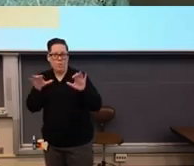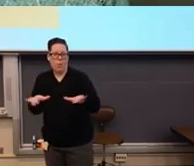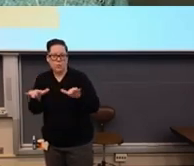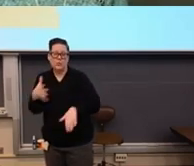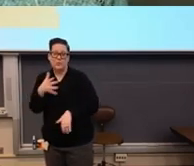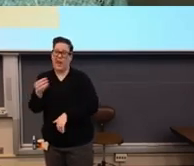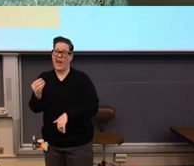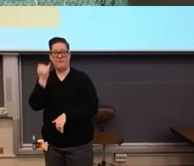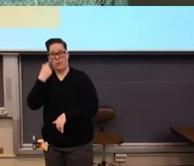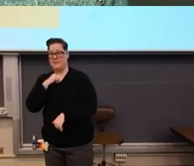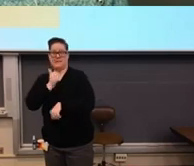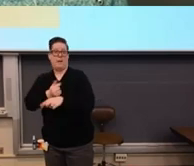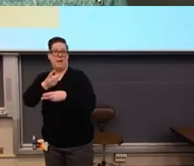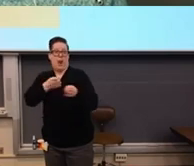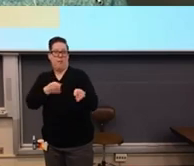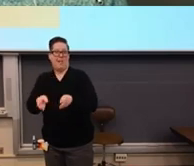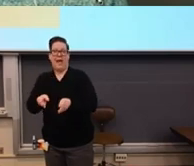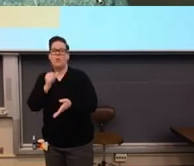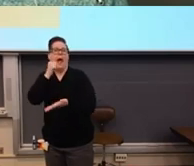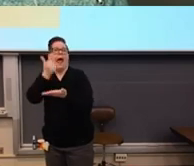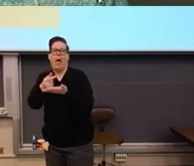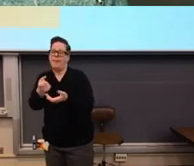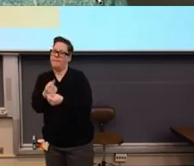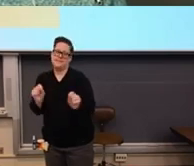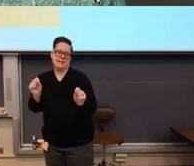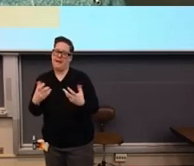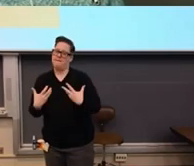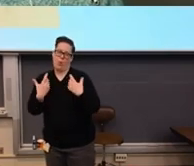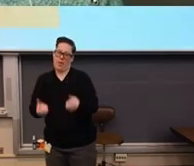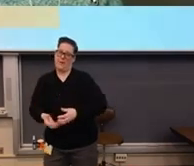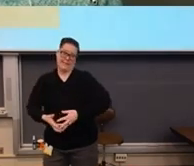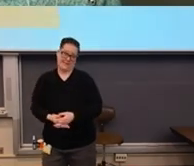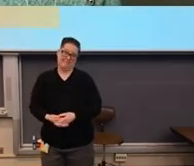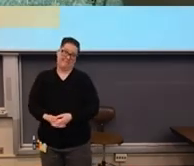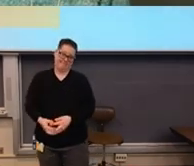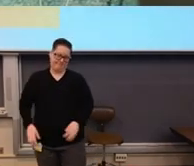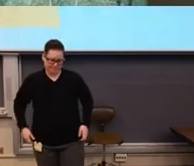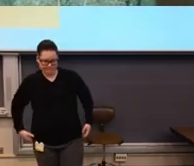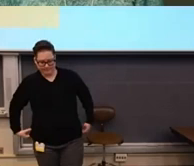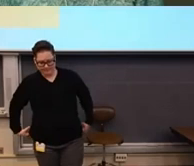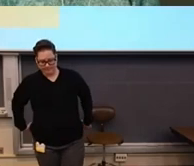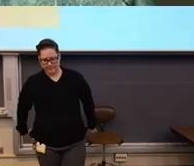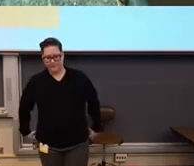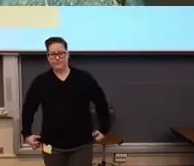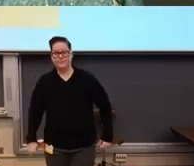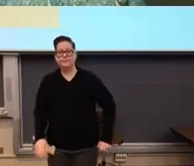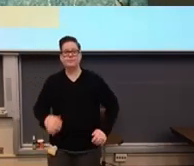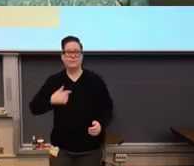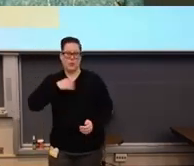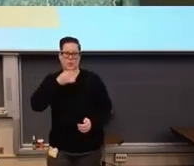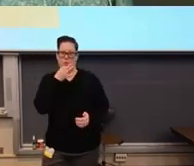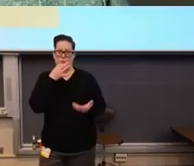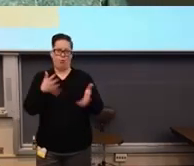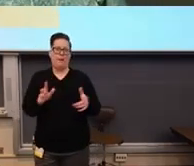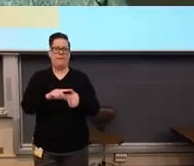care plans that will not promote the safety and well-being of the patient or the caregiver. I'm going to wrap up in a minute to